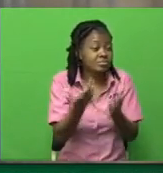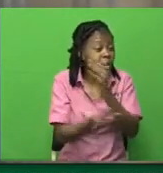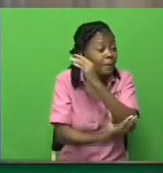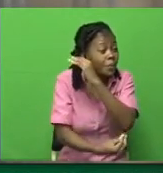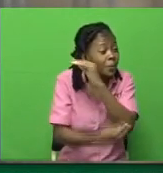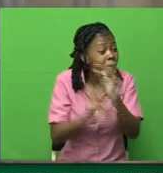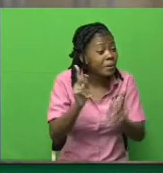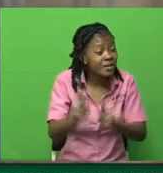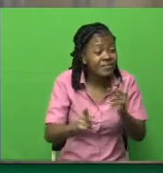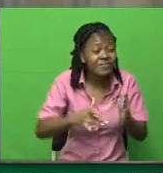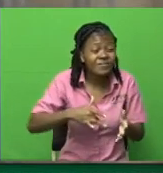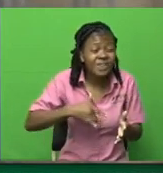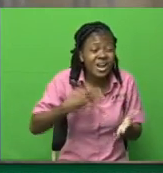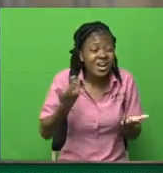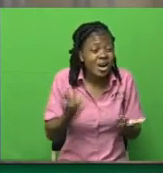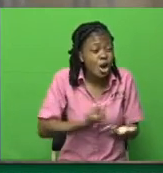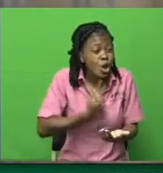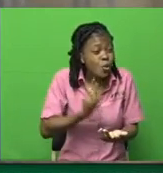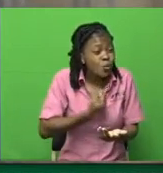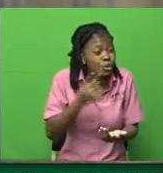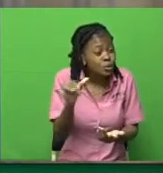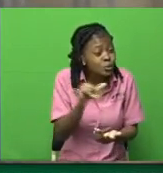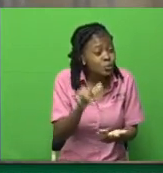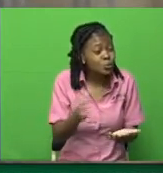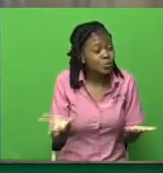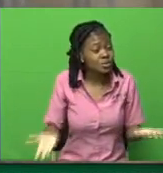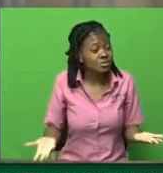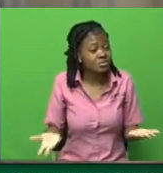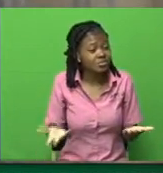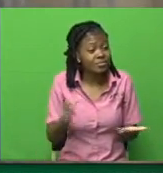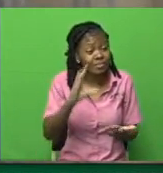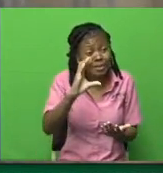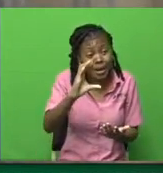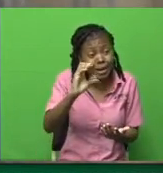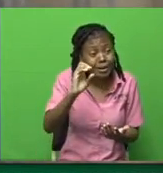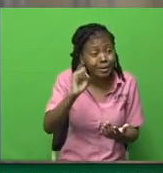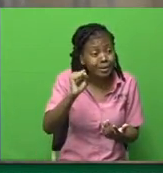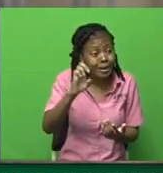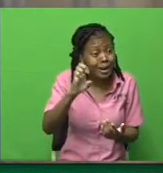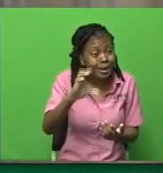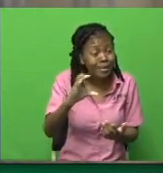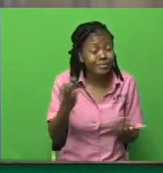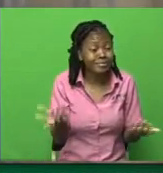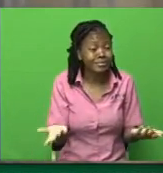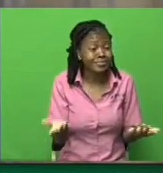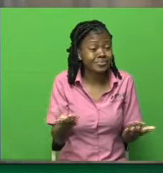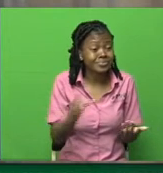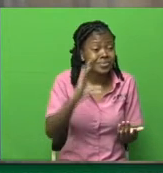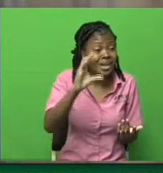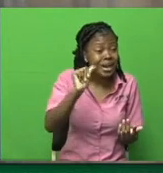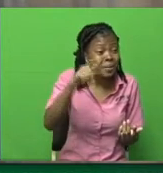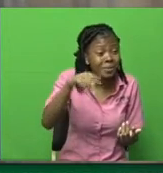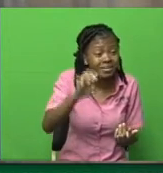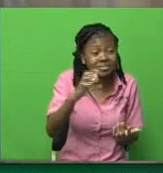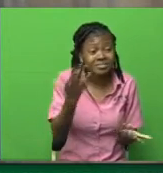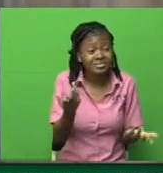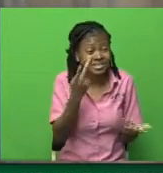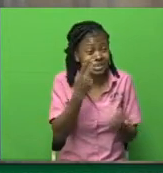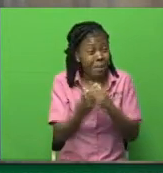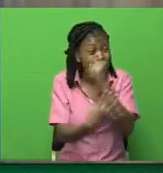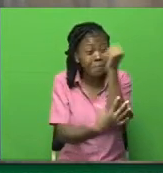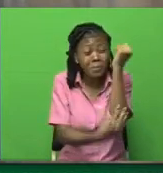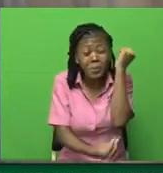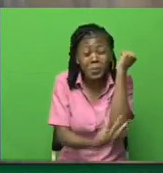the sca and csec level results show students could not cope with the changes of the pandemic this could have been